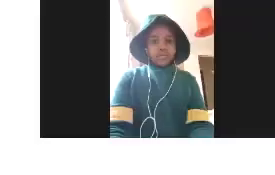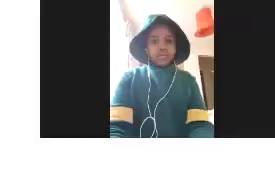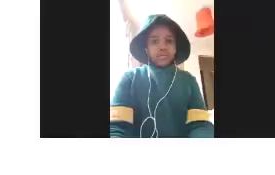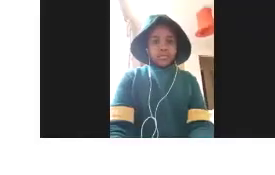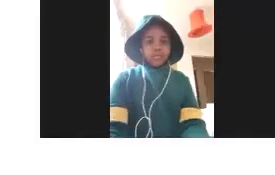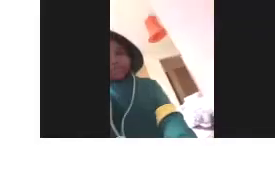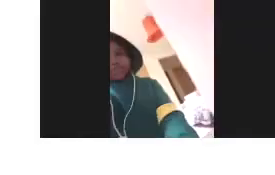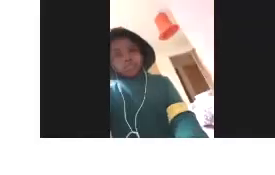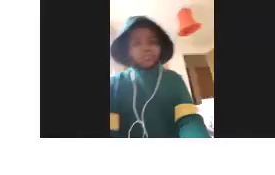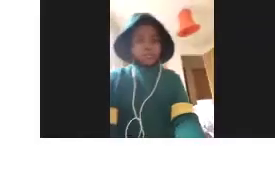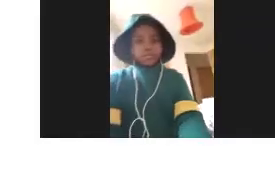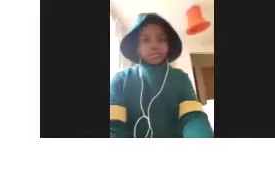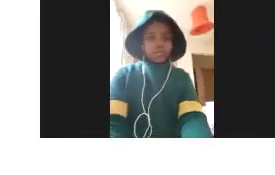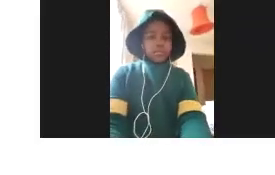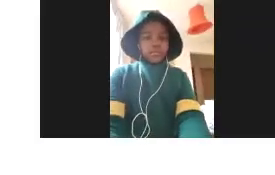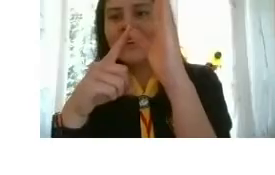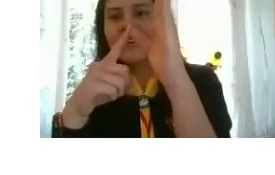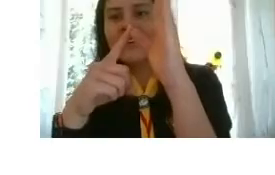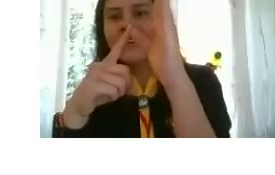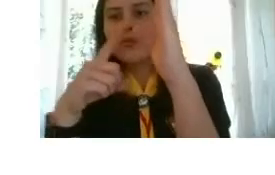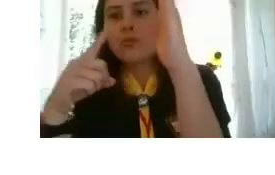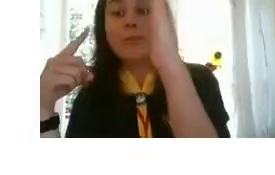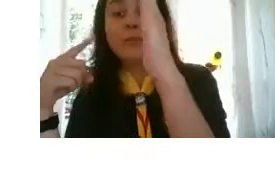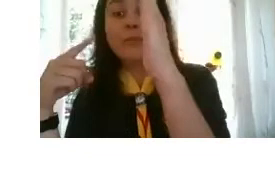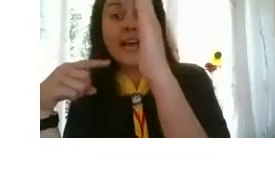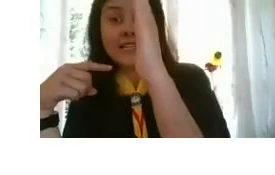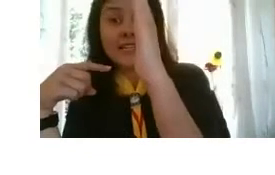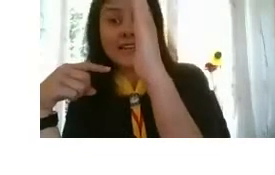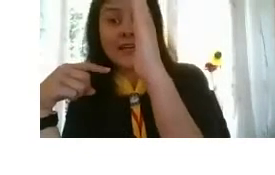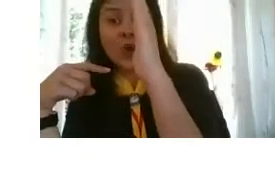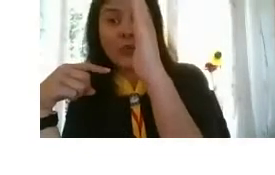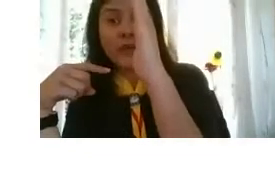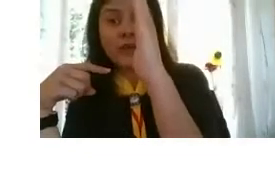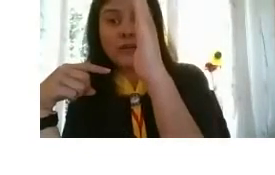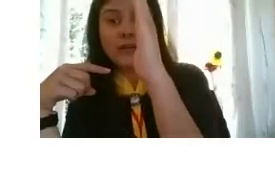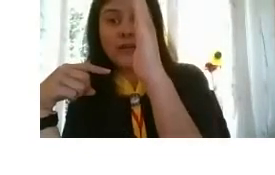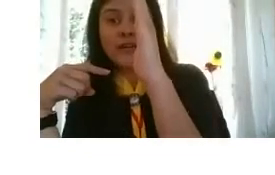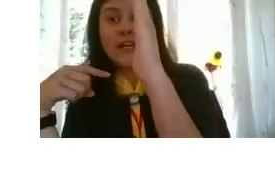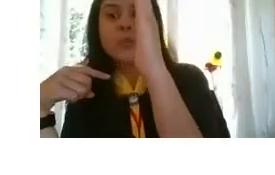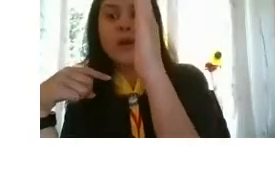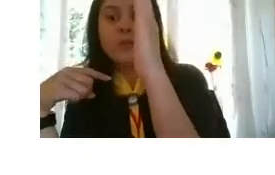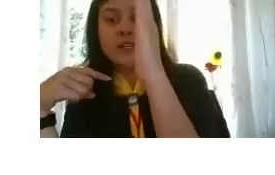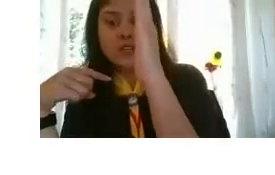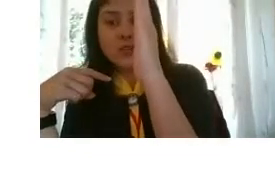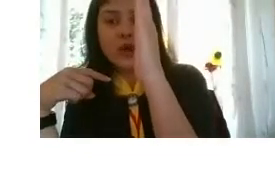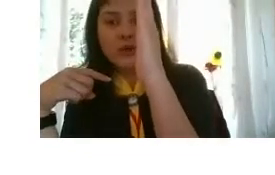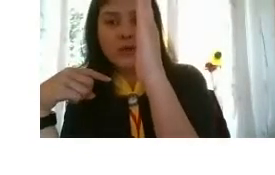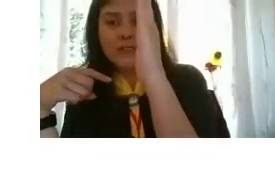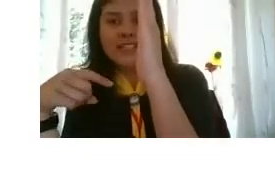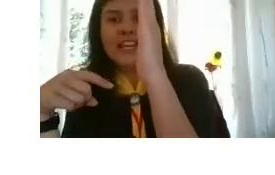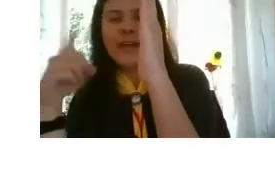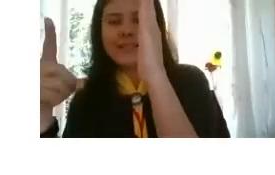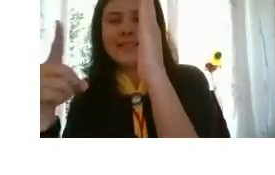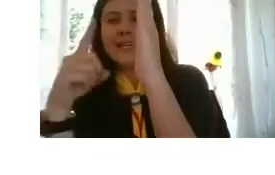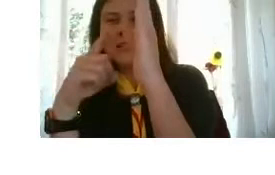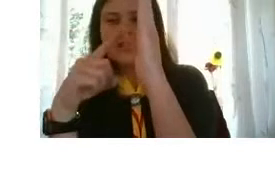Yeah, good. A, but put the hand like that open, okay? Your paper needs to be open all the